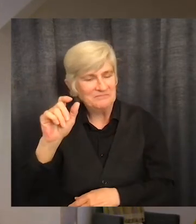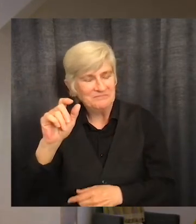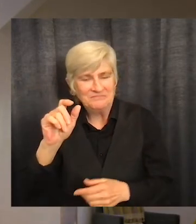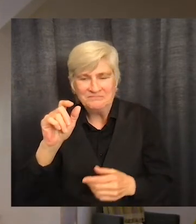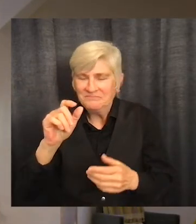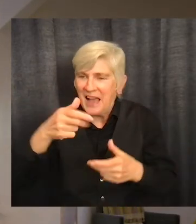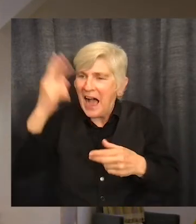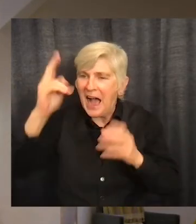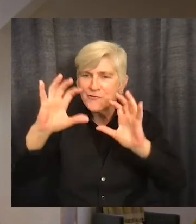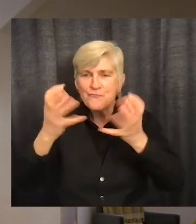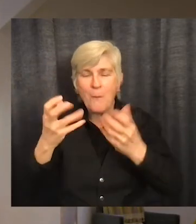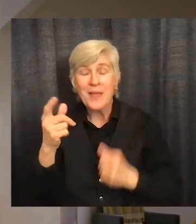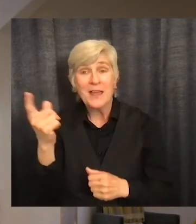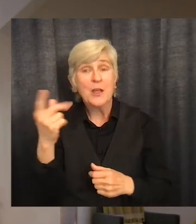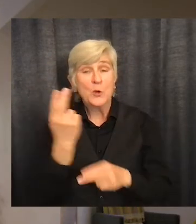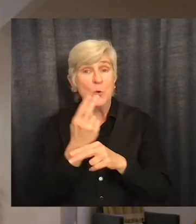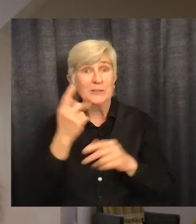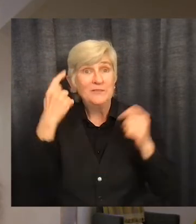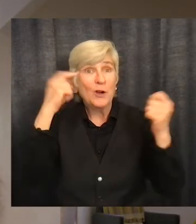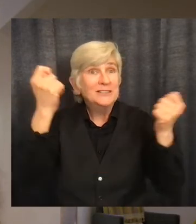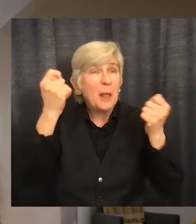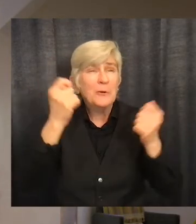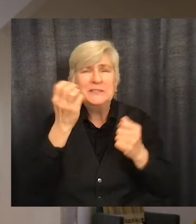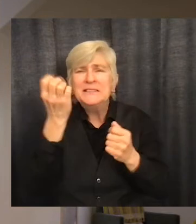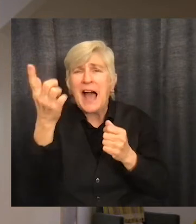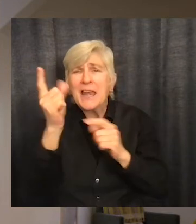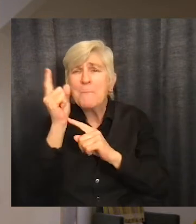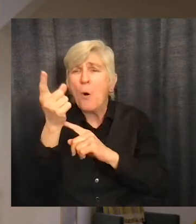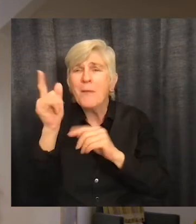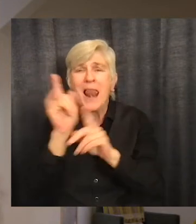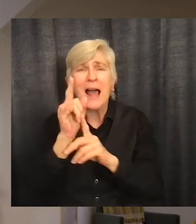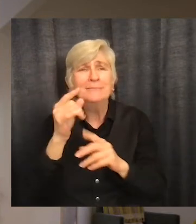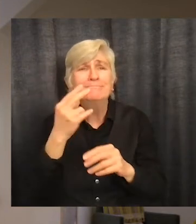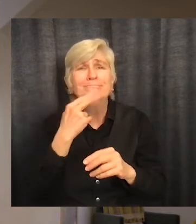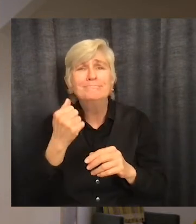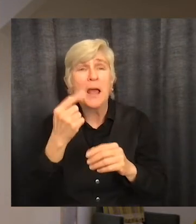as active as ever on Pinterest, using it to plan celebrations for even the